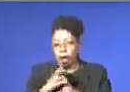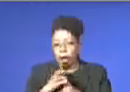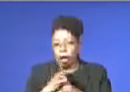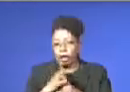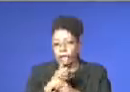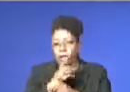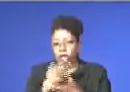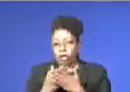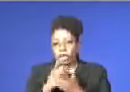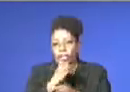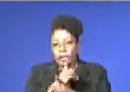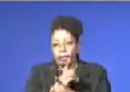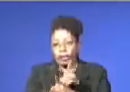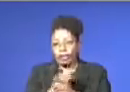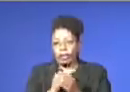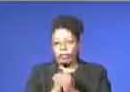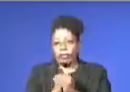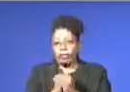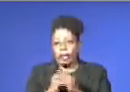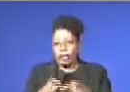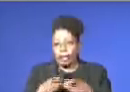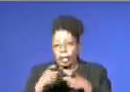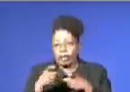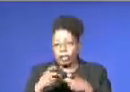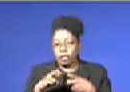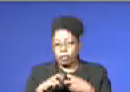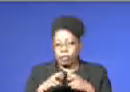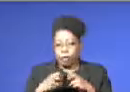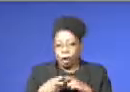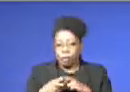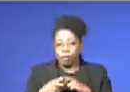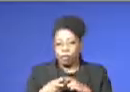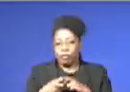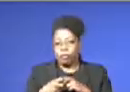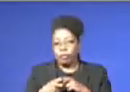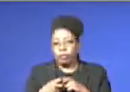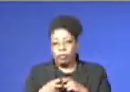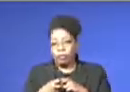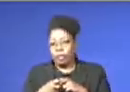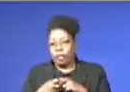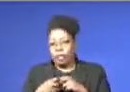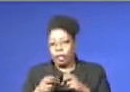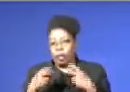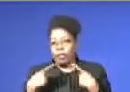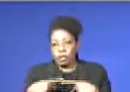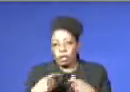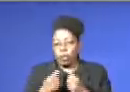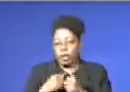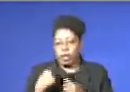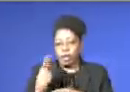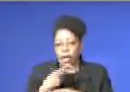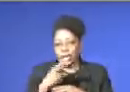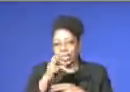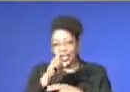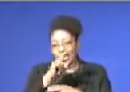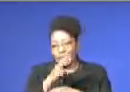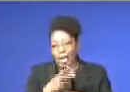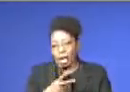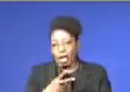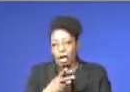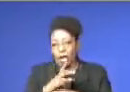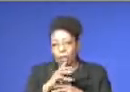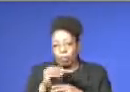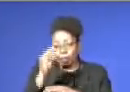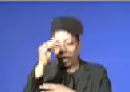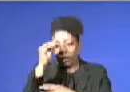in the second half. They went man. Gave us a little bit of trouble. They were physical with us in the second half, but my boys just grit